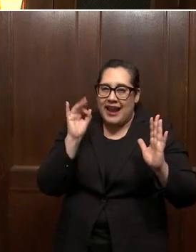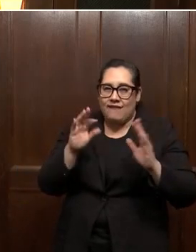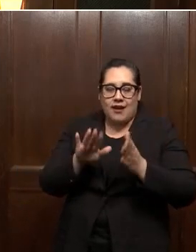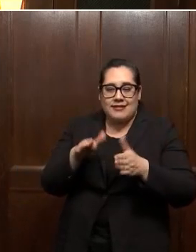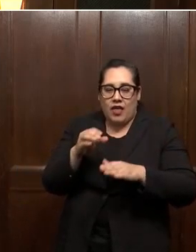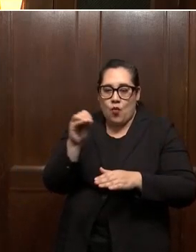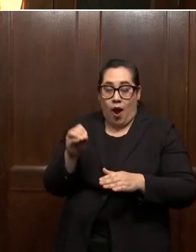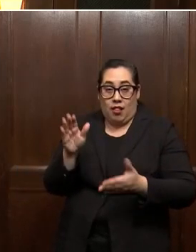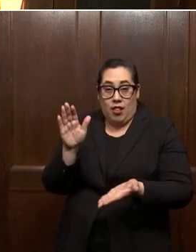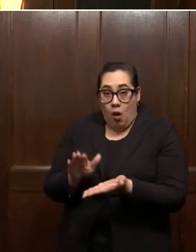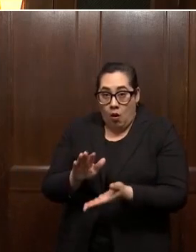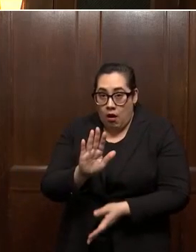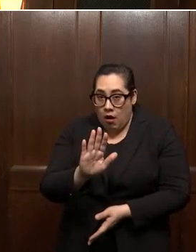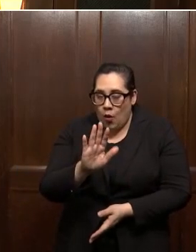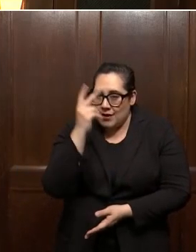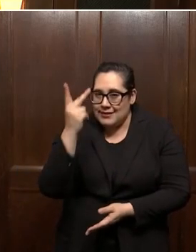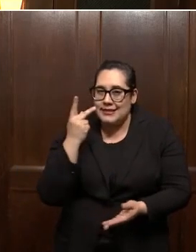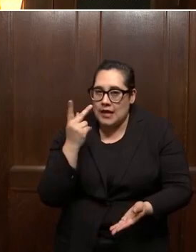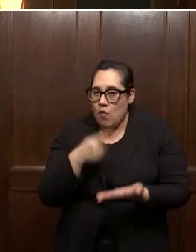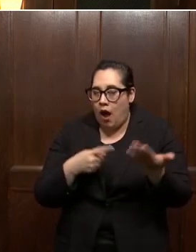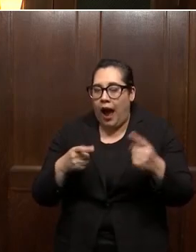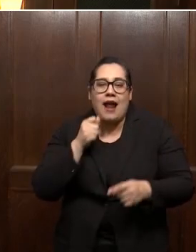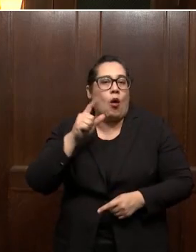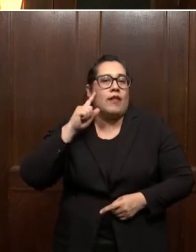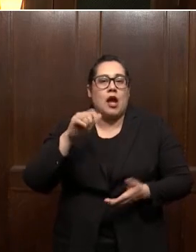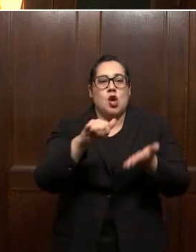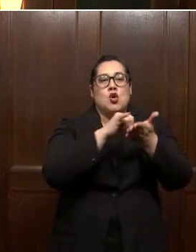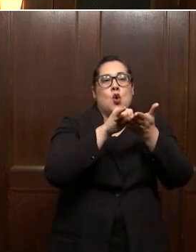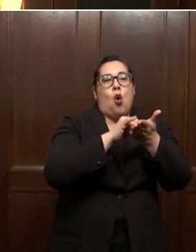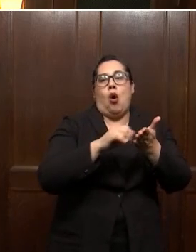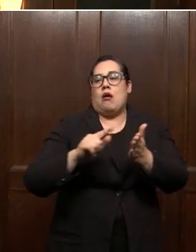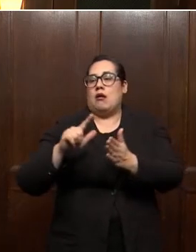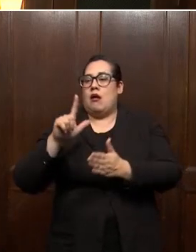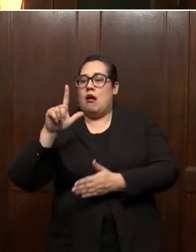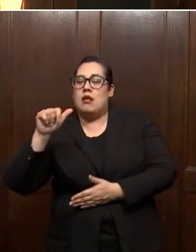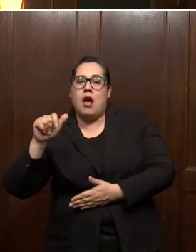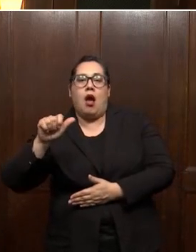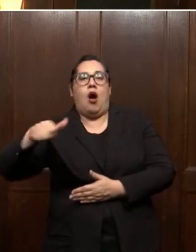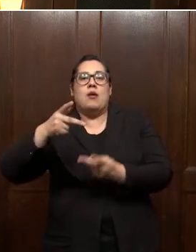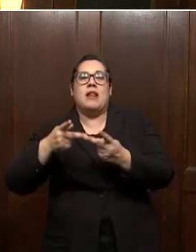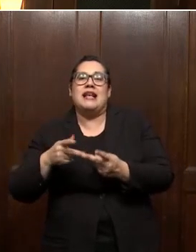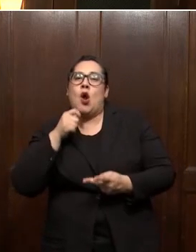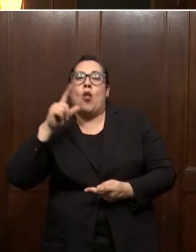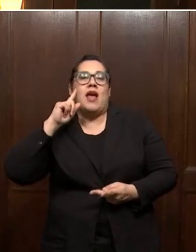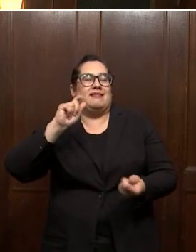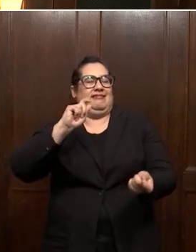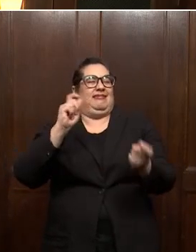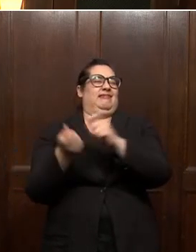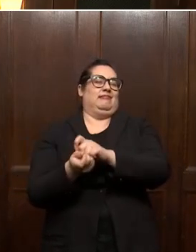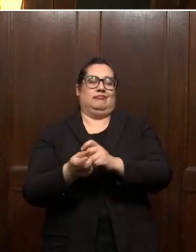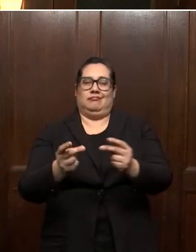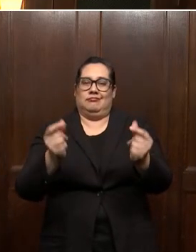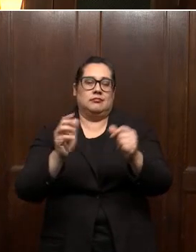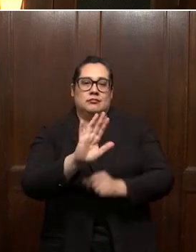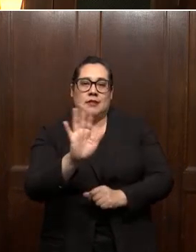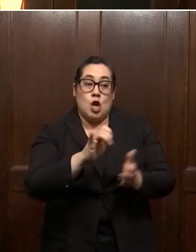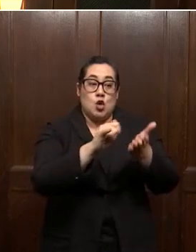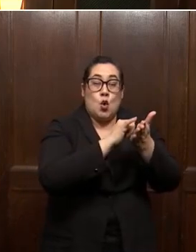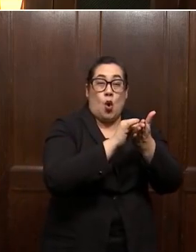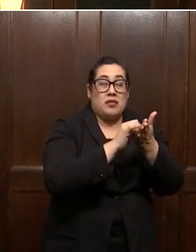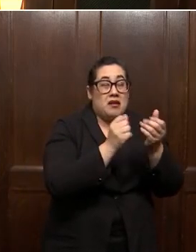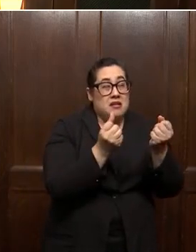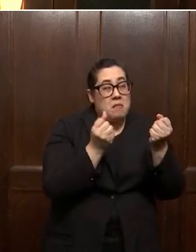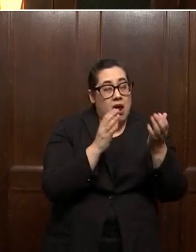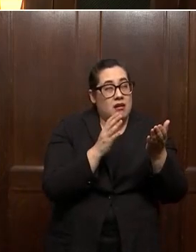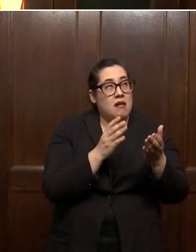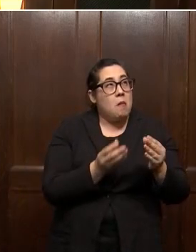rate, so we'll see what happens. I don't think that New York or Los Angeles or other places are going to be radically different. In New York, there's been as many